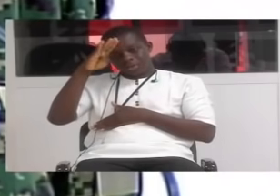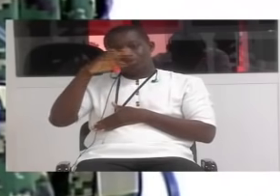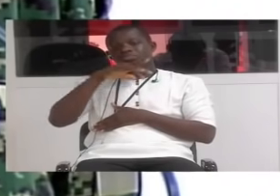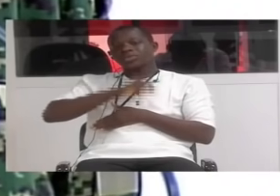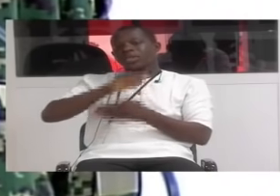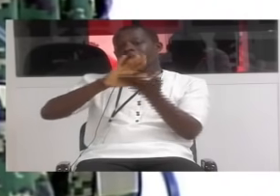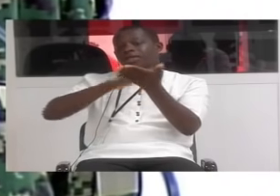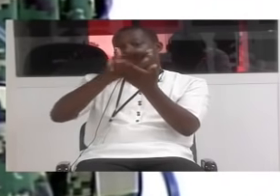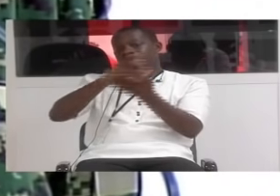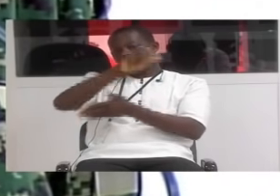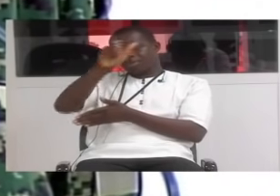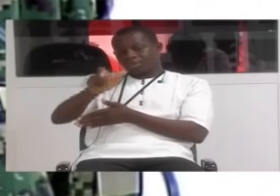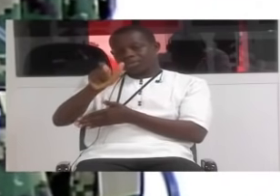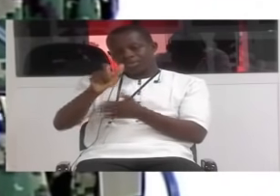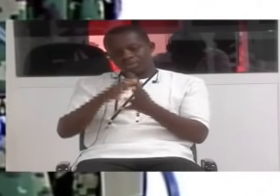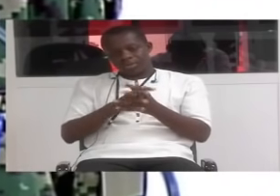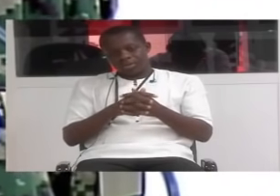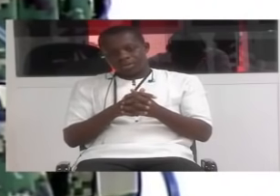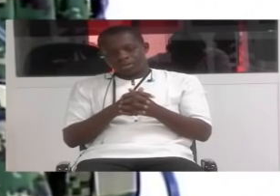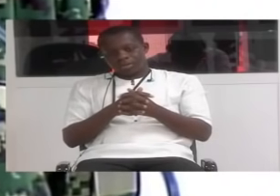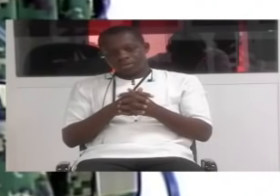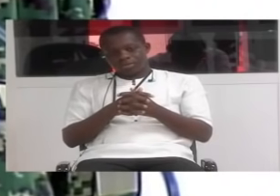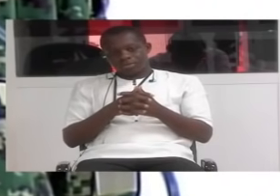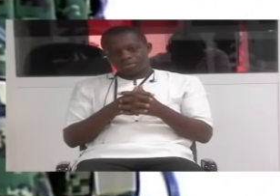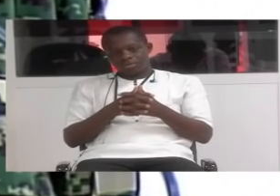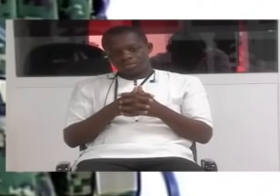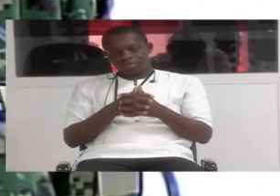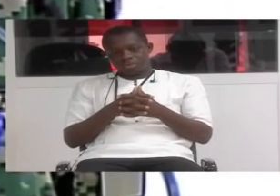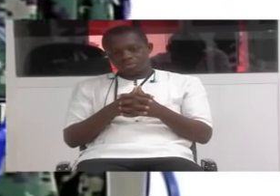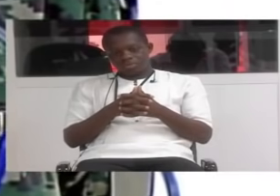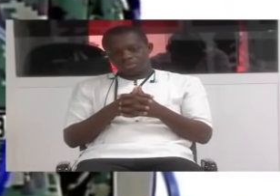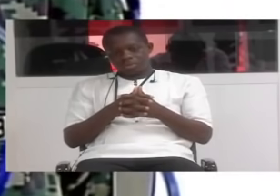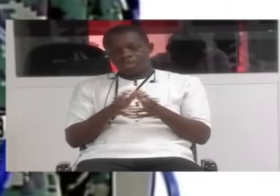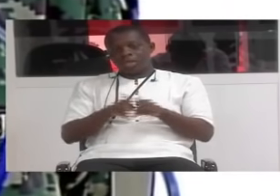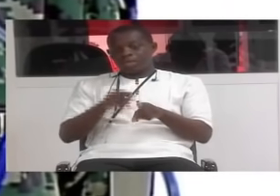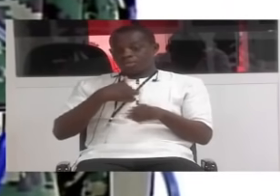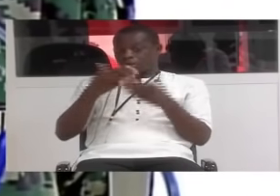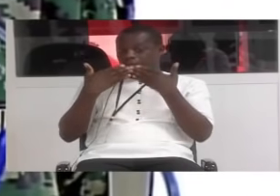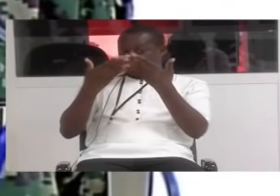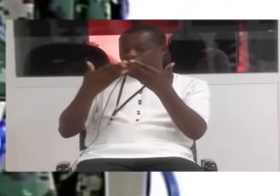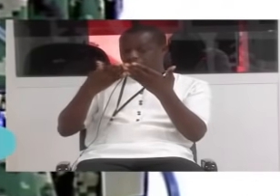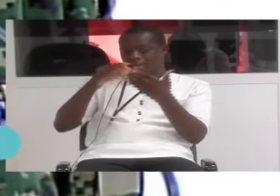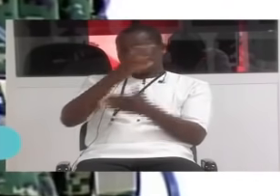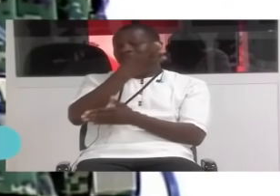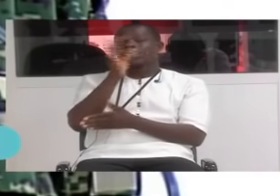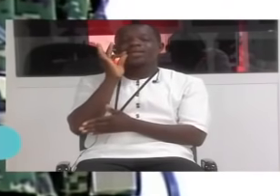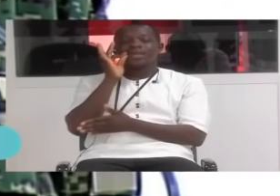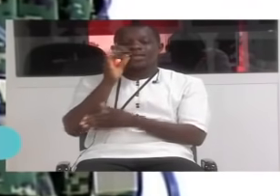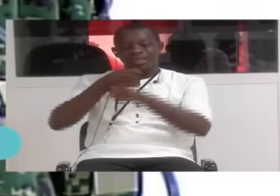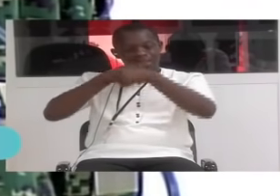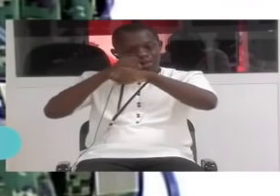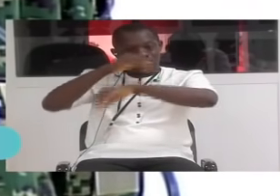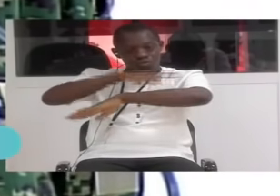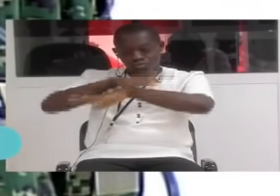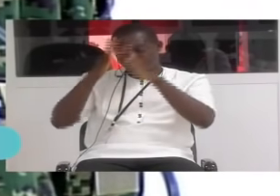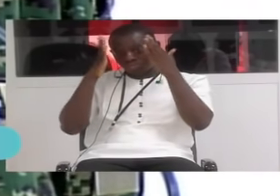Interpreter. Proceed, please. Akoye continue. Nkaye ko barinde Tanjela training school manjelonde. I said to him, but